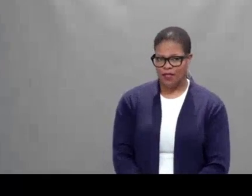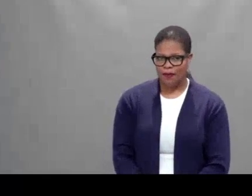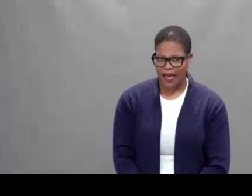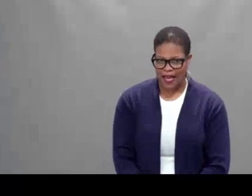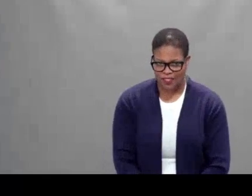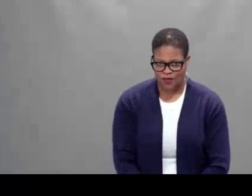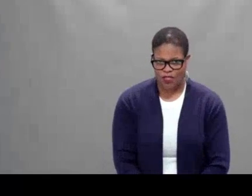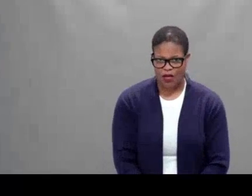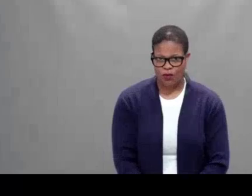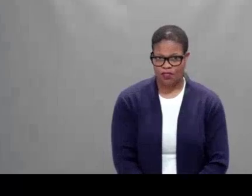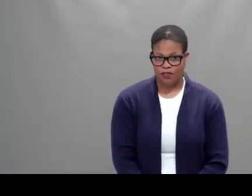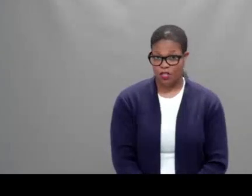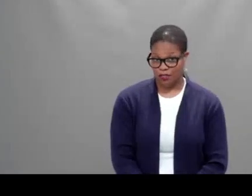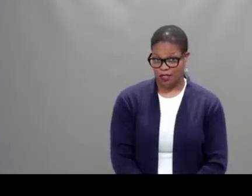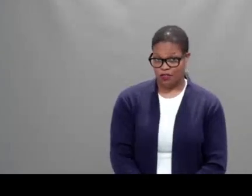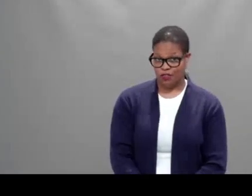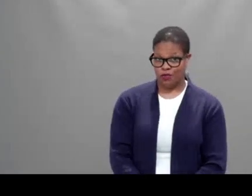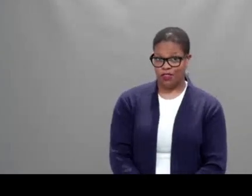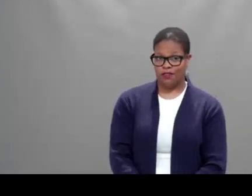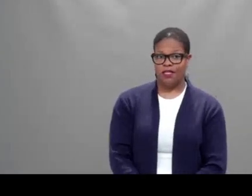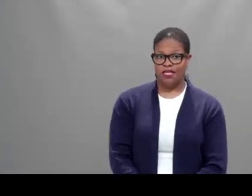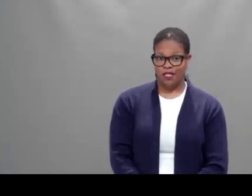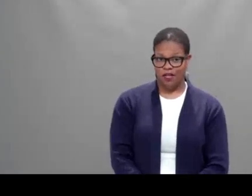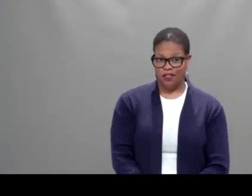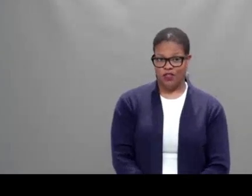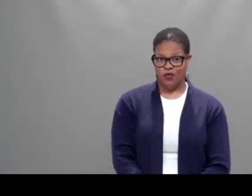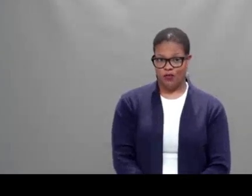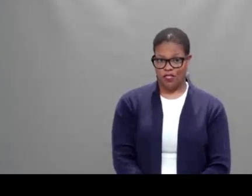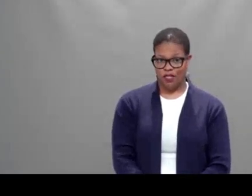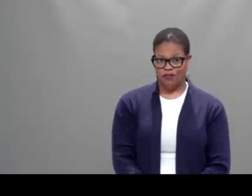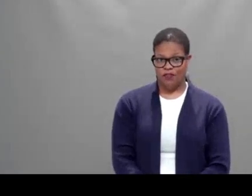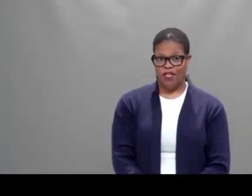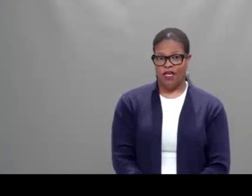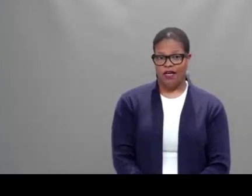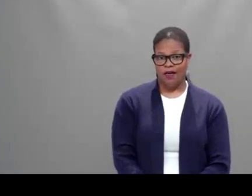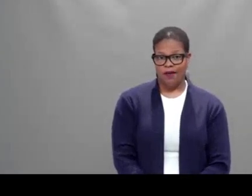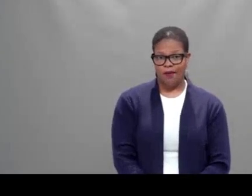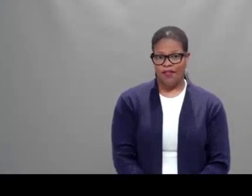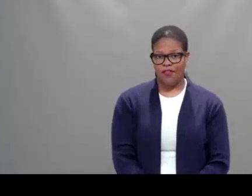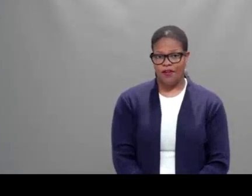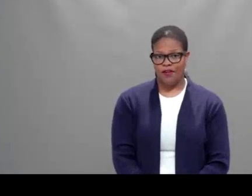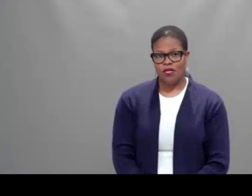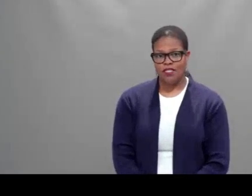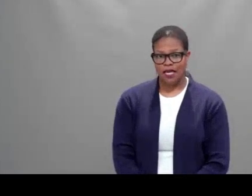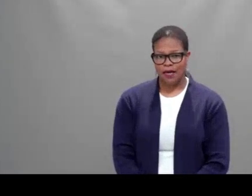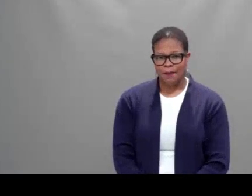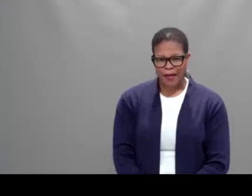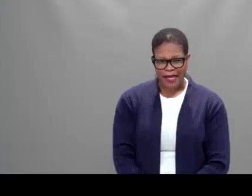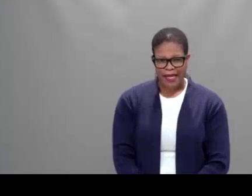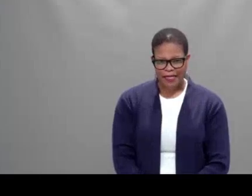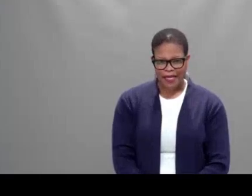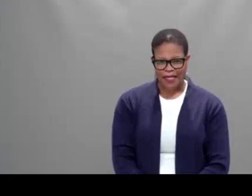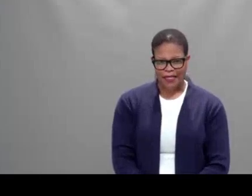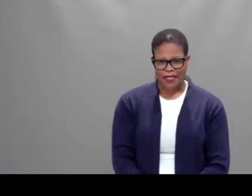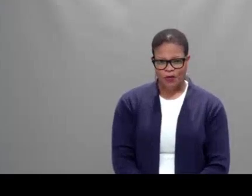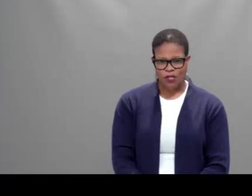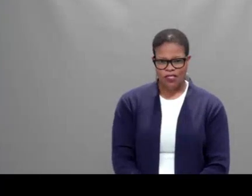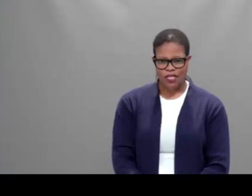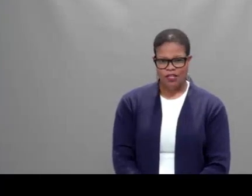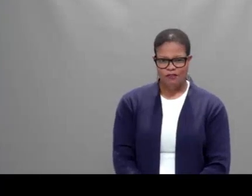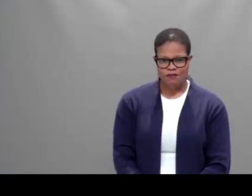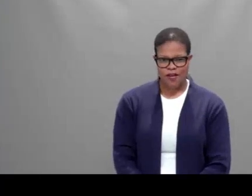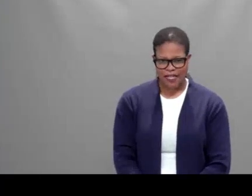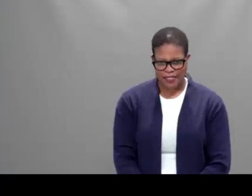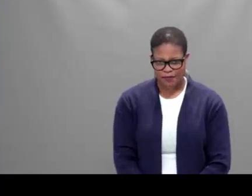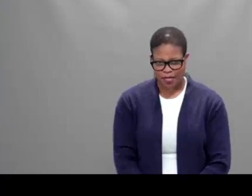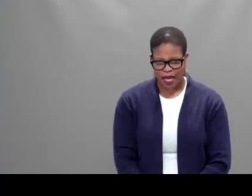So I remember in the past, when I was young, a student here at the School for the Deaf, there was a man, I think it